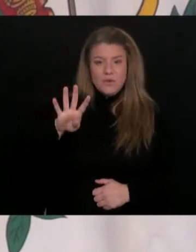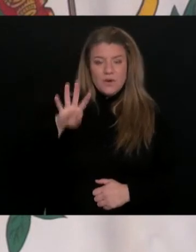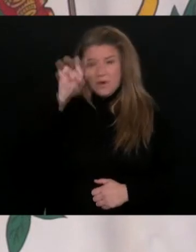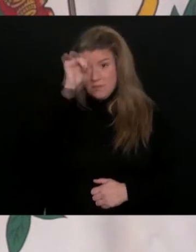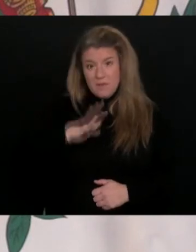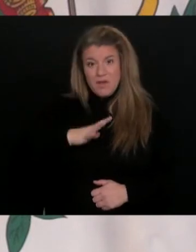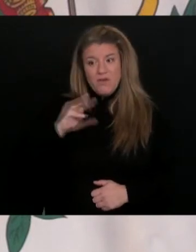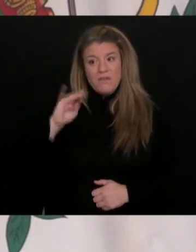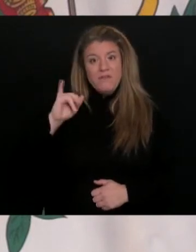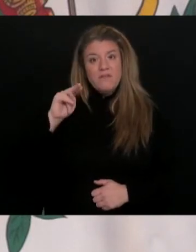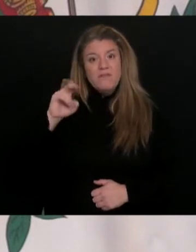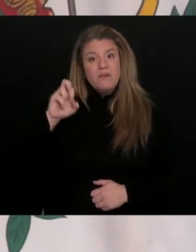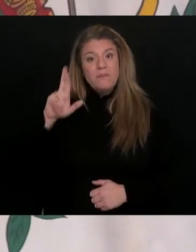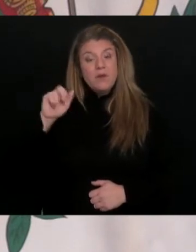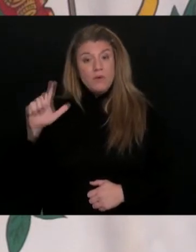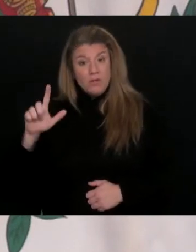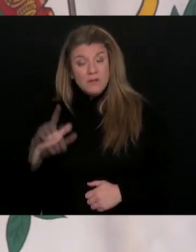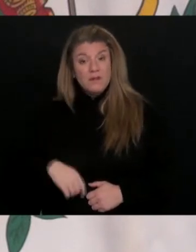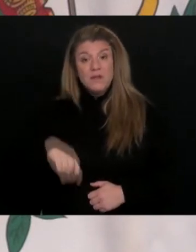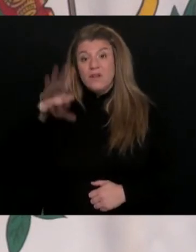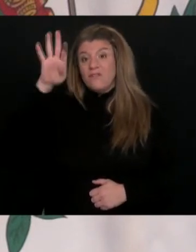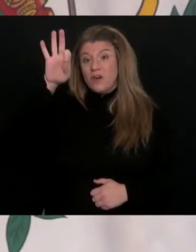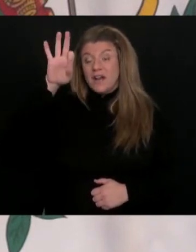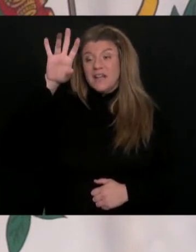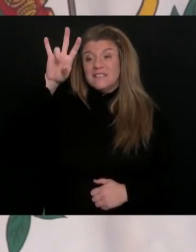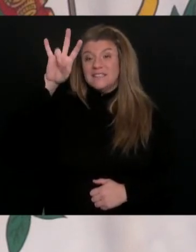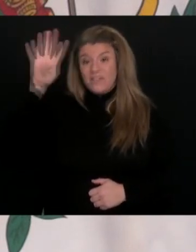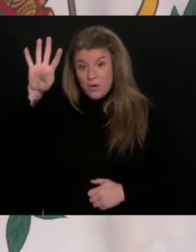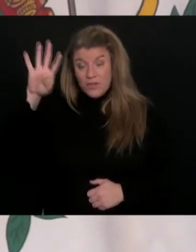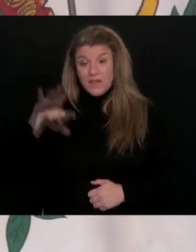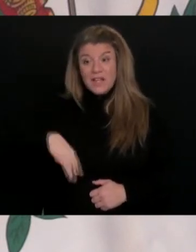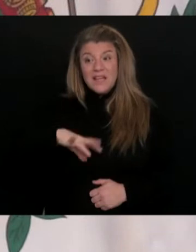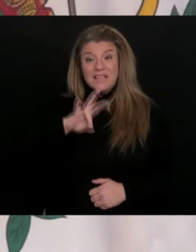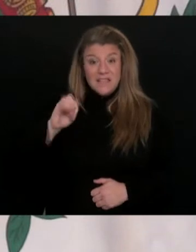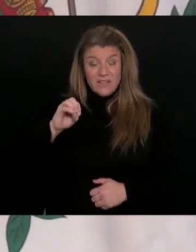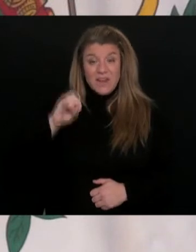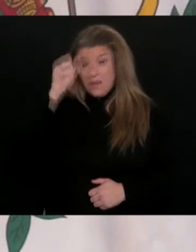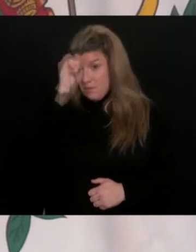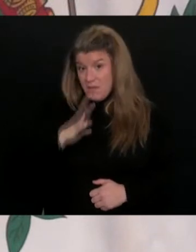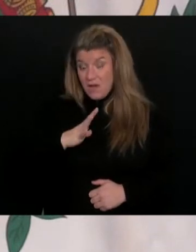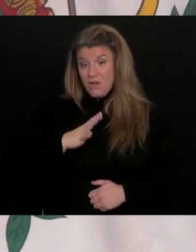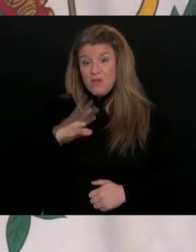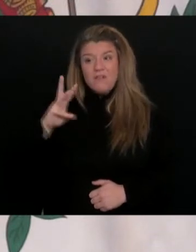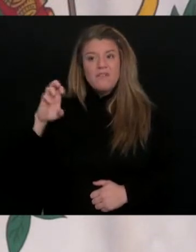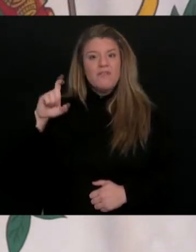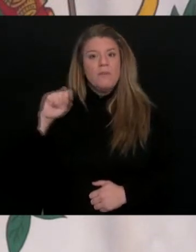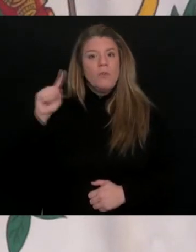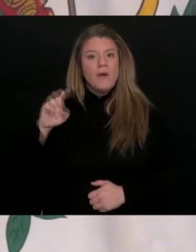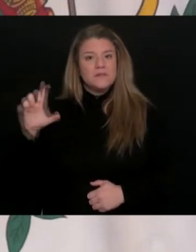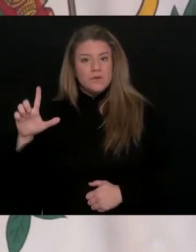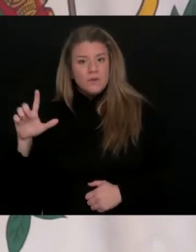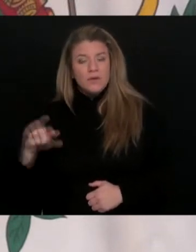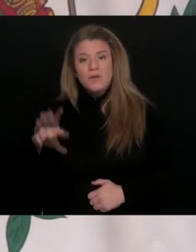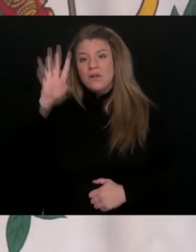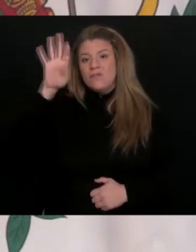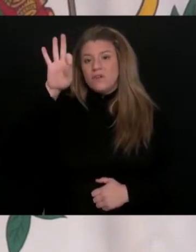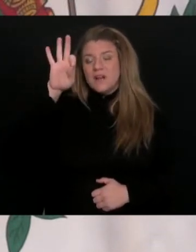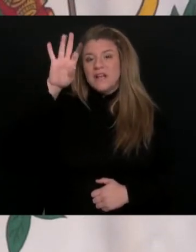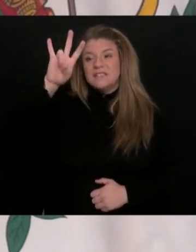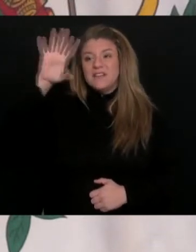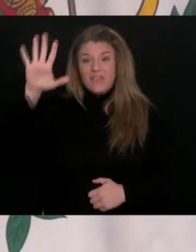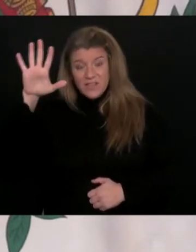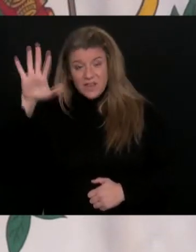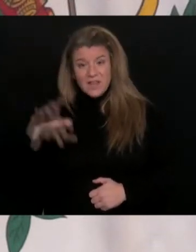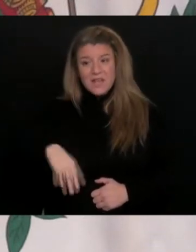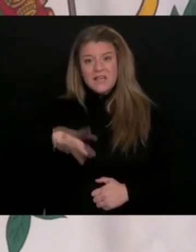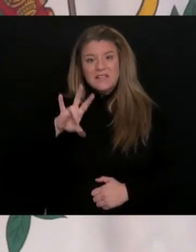male from Mineral County. The 4,974th death, a 70-year-old male from Wetzel County. The 4,975th